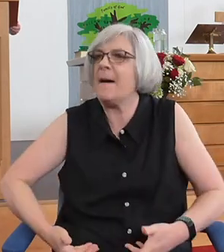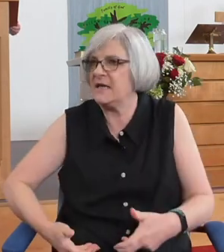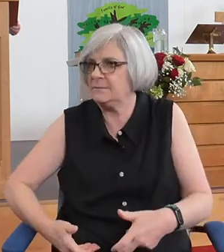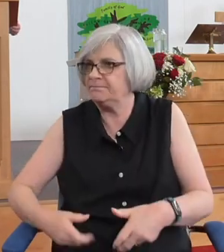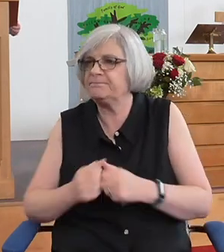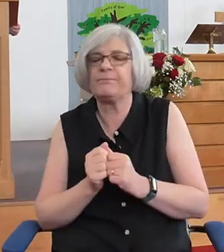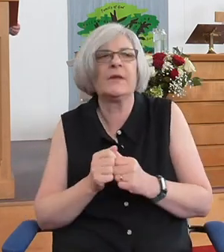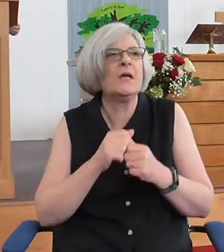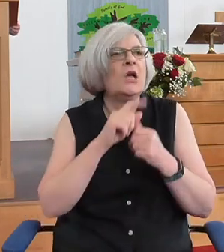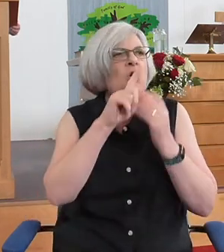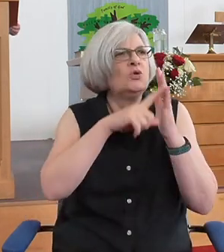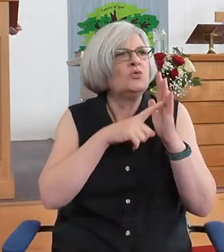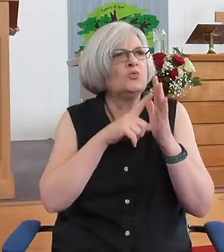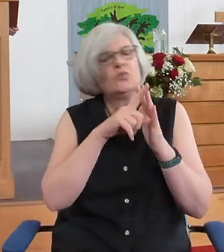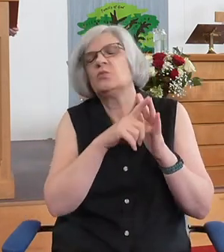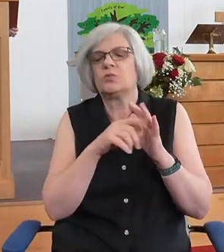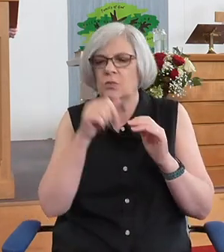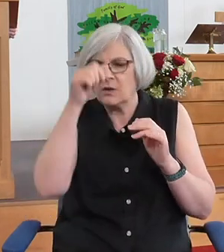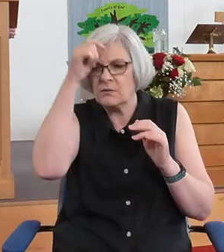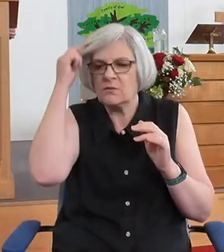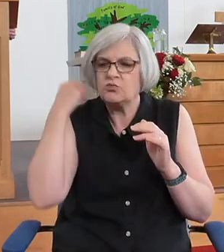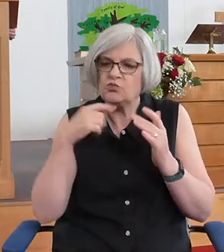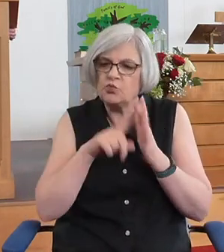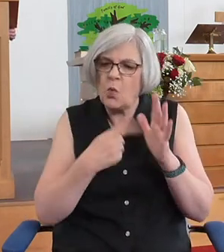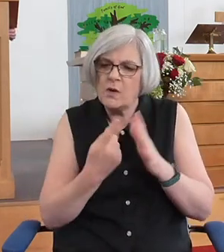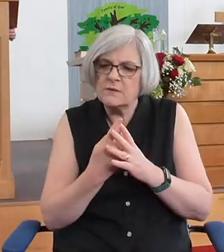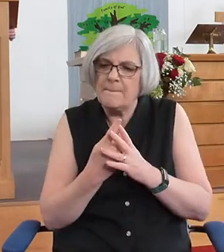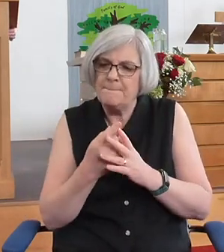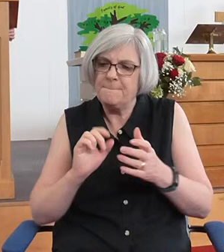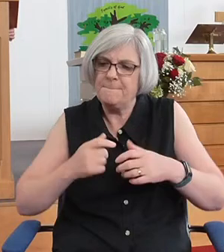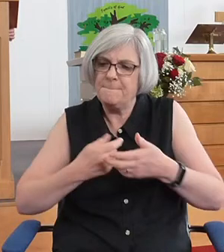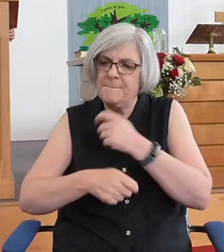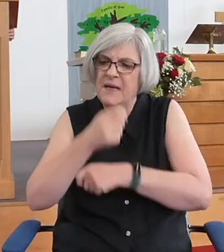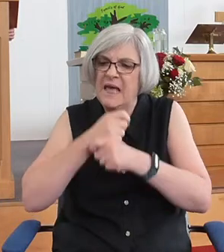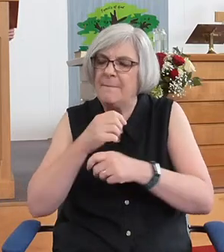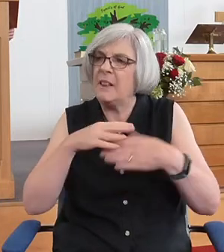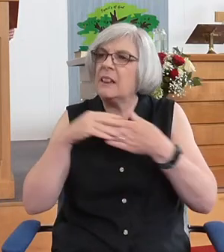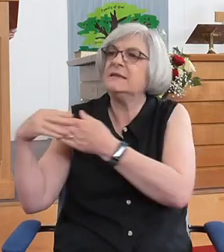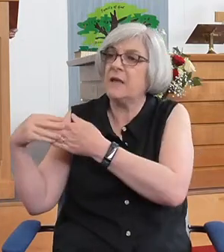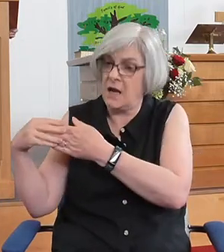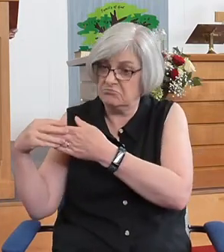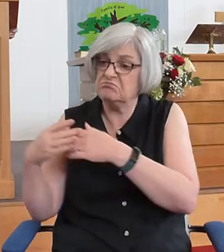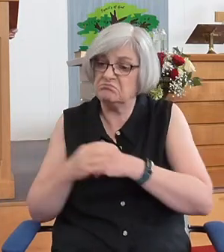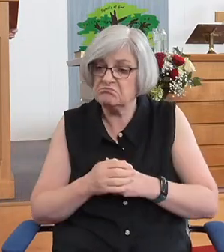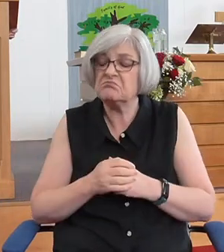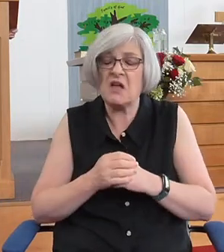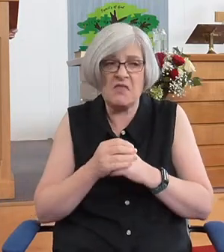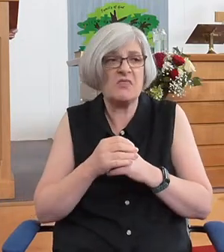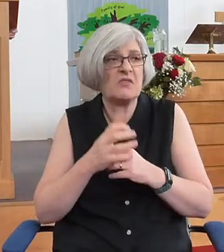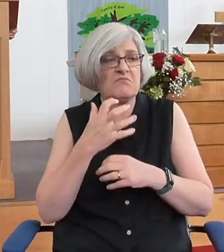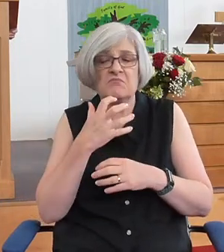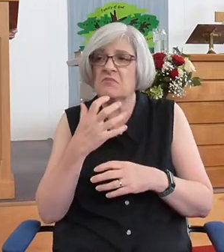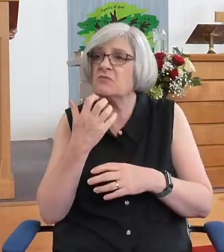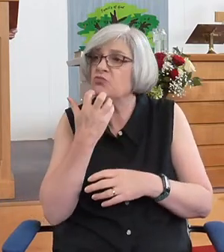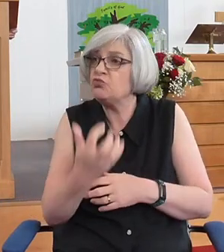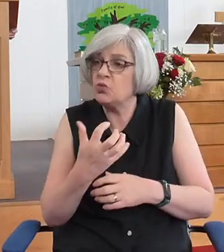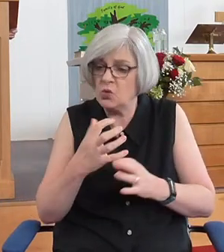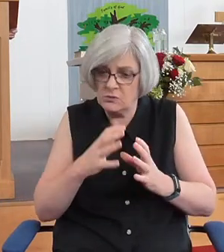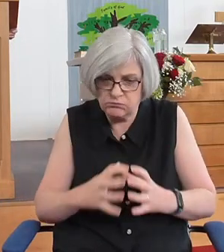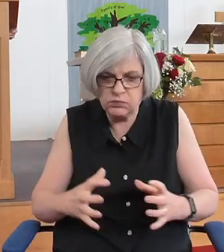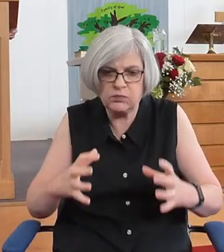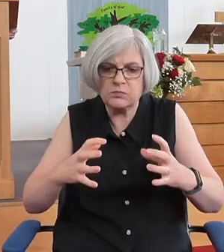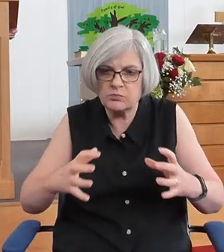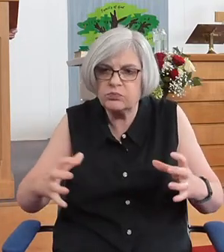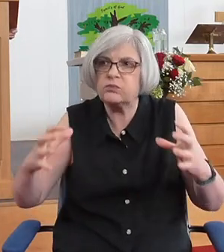were a relatively small family, but God blessed them and made them fruitful, and they became a great host.